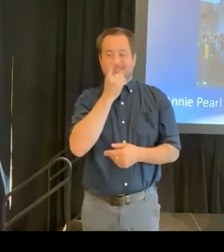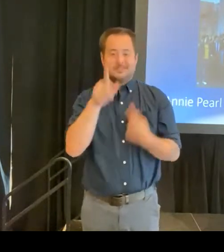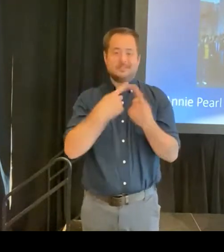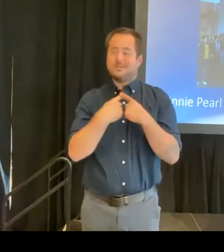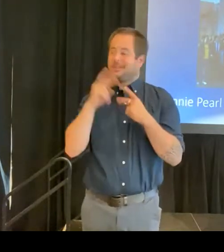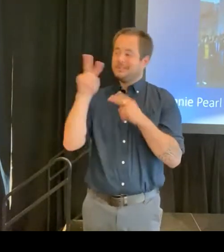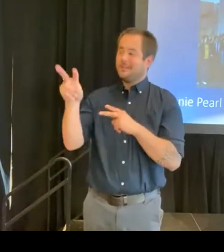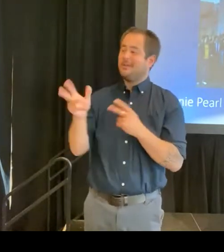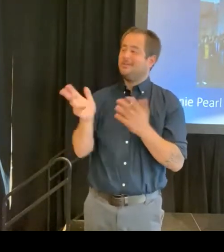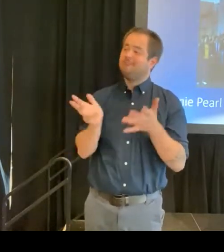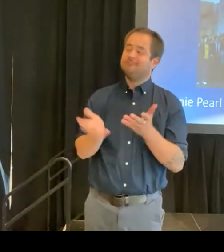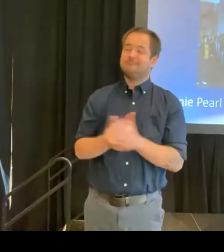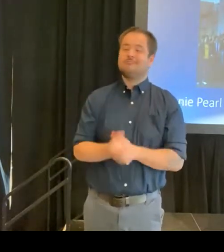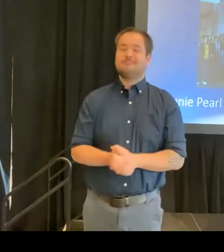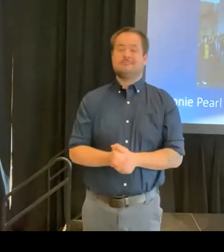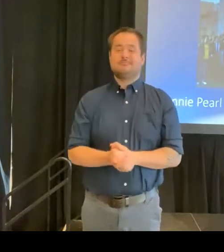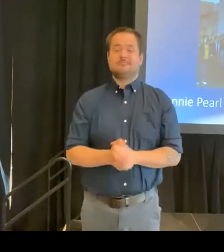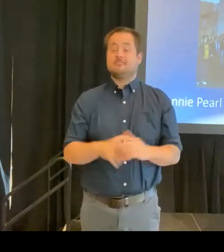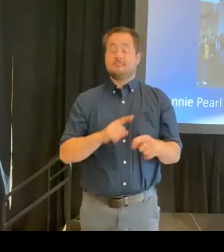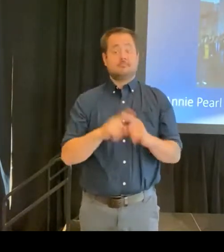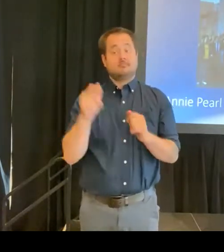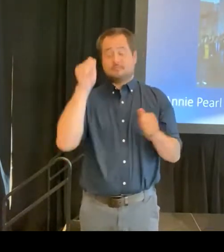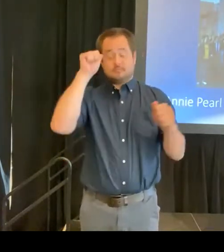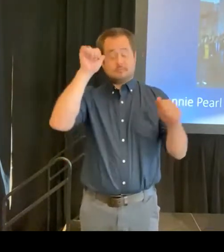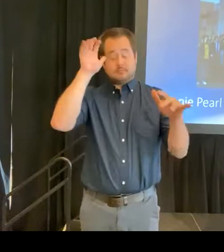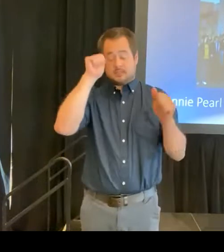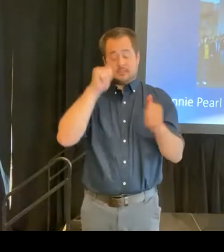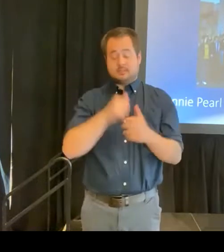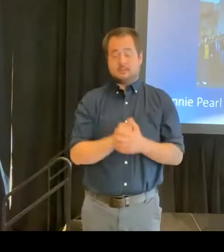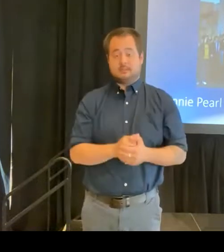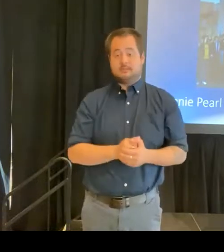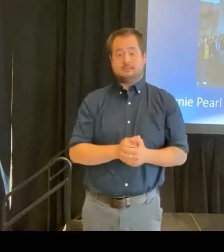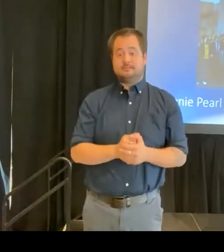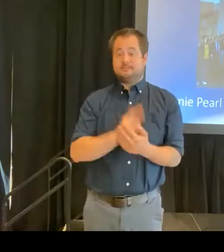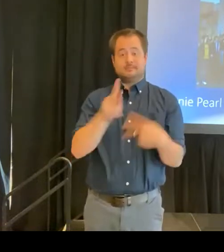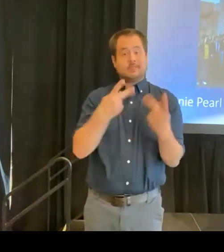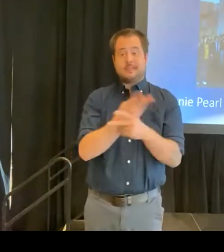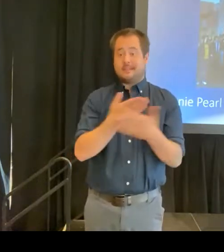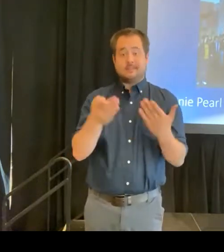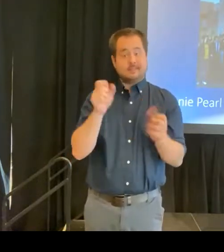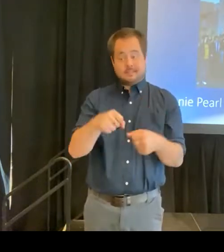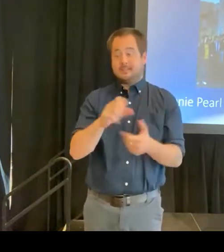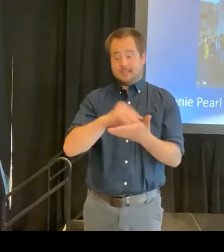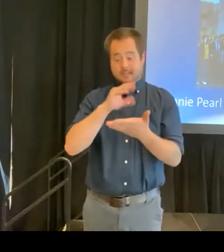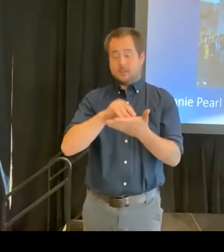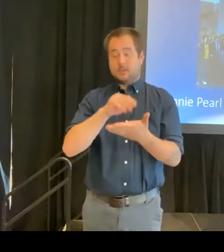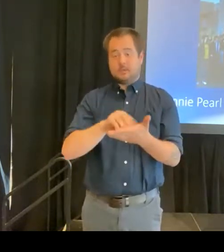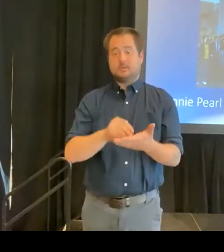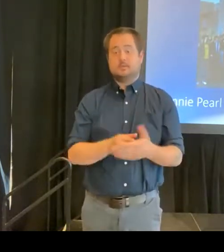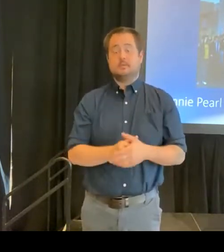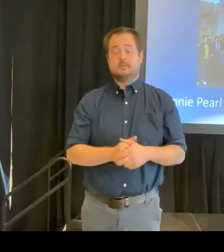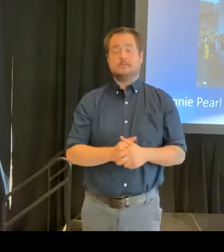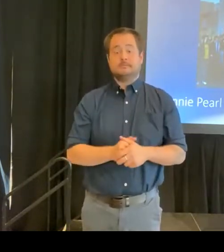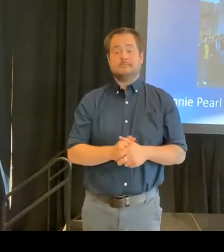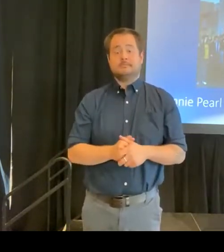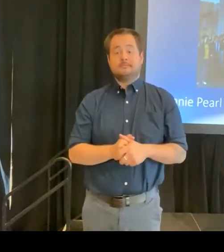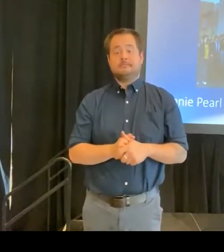him. But it's amazing the type of things that you learn, And